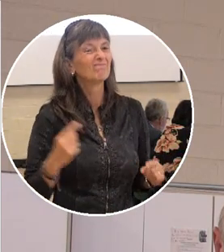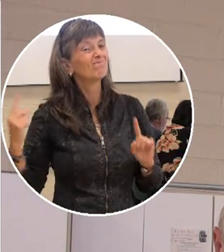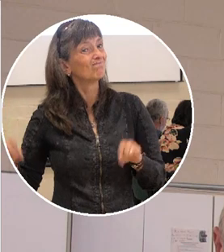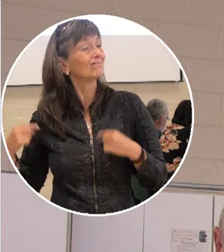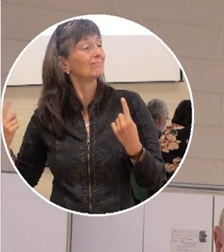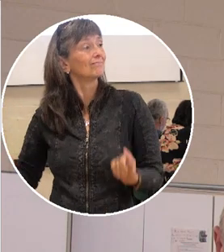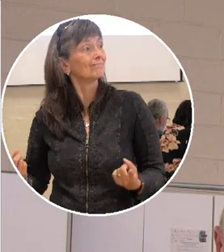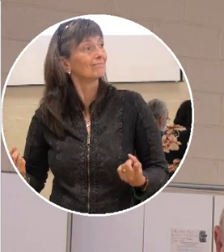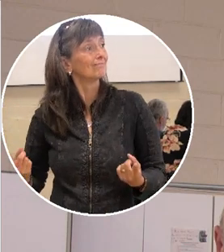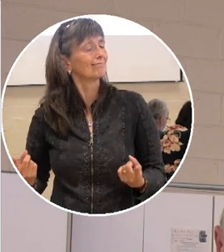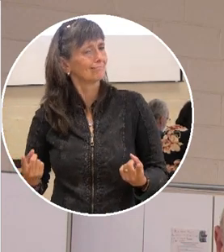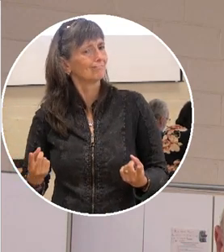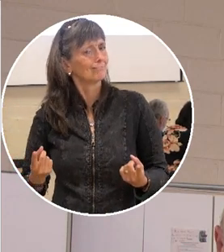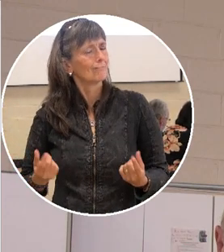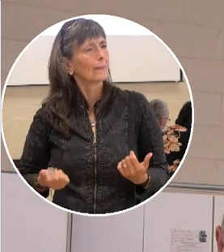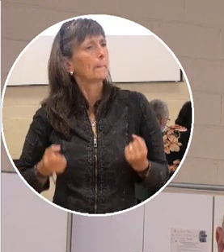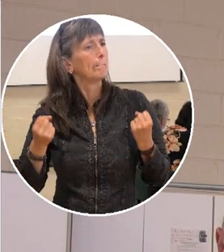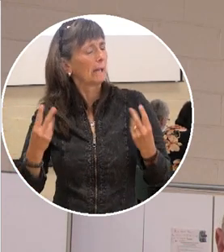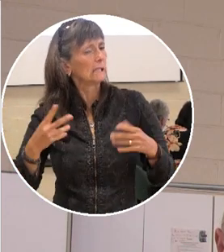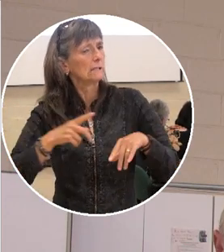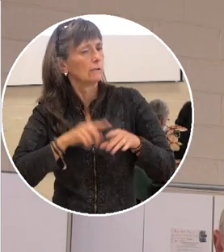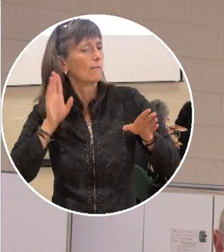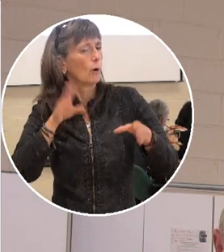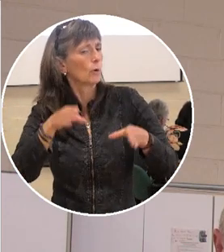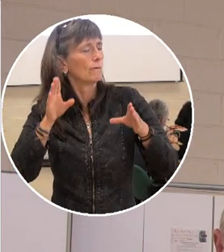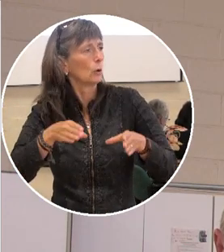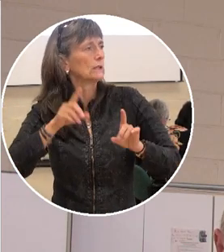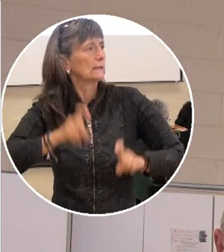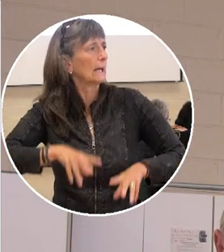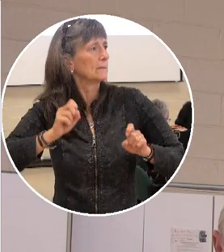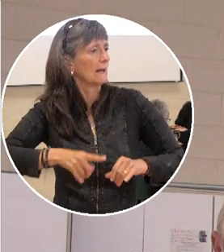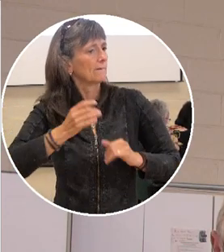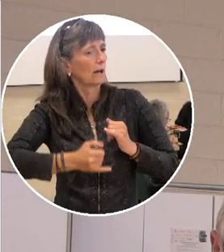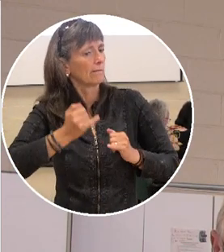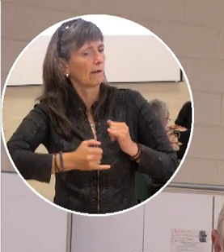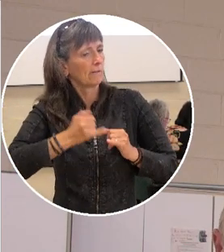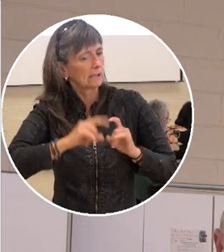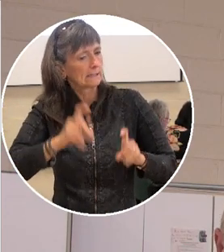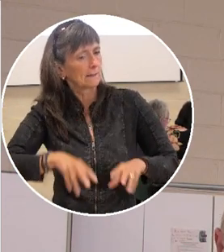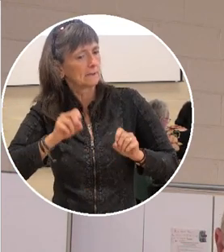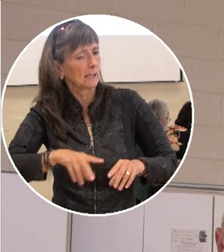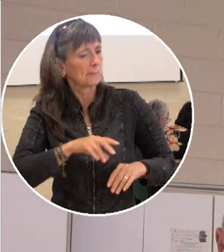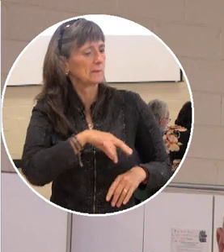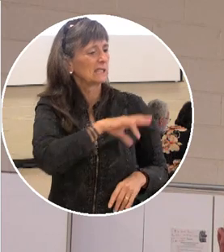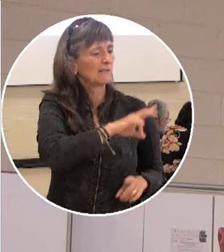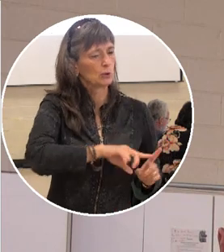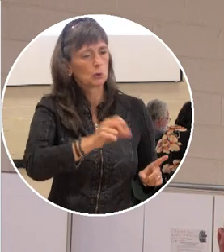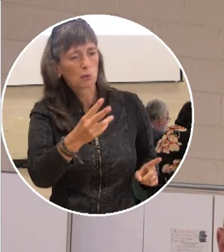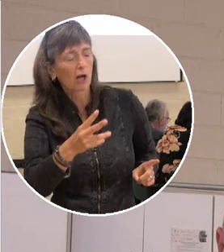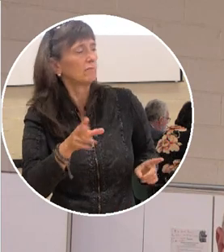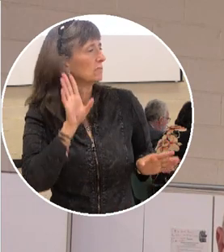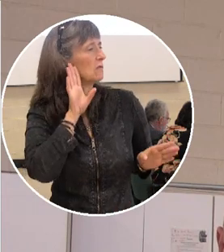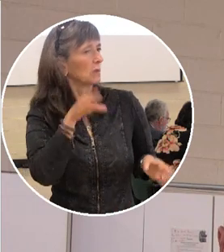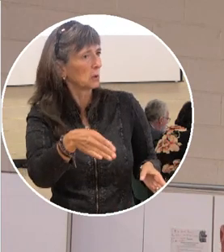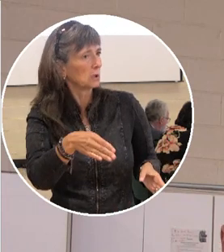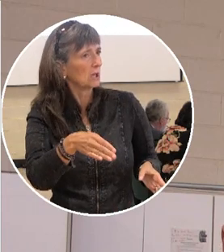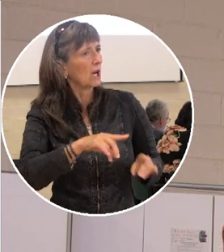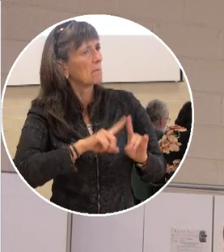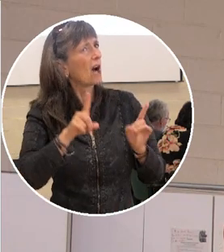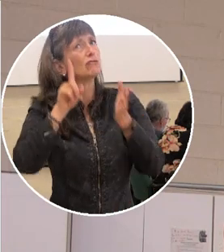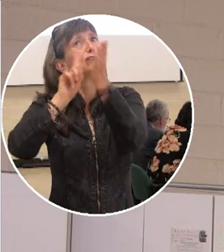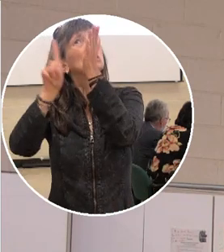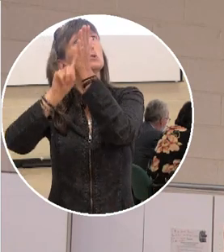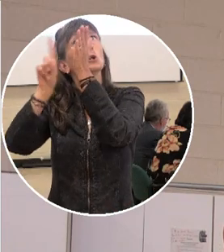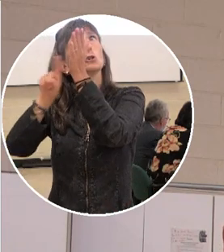an overemphasis on summative testing, mid-years and finals, from grade 7 to grade 12, but there's little research